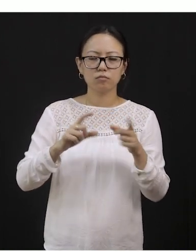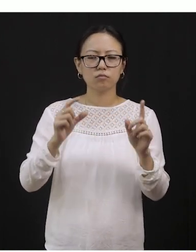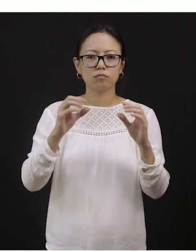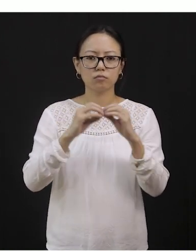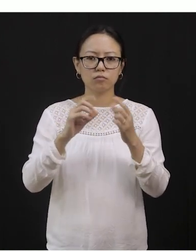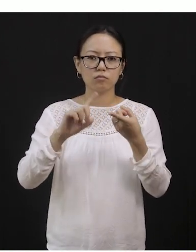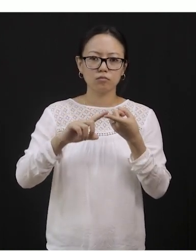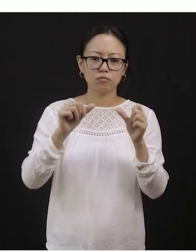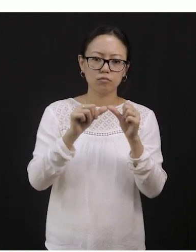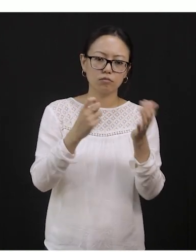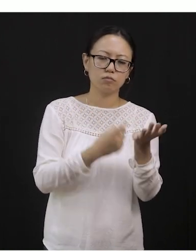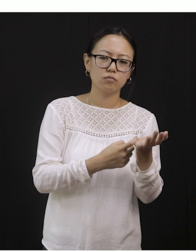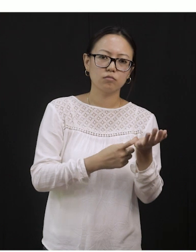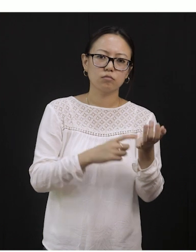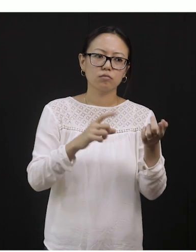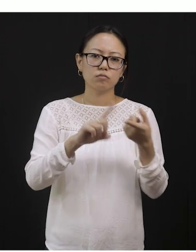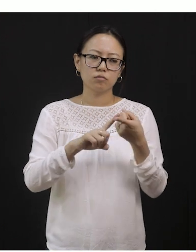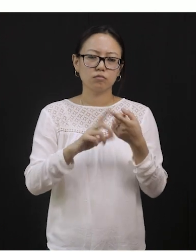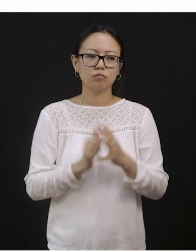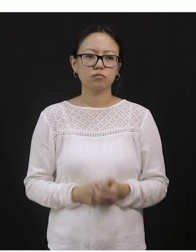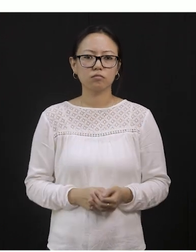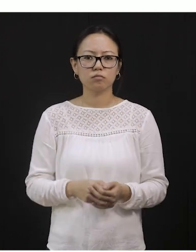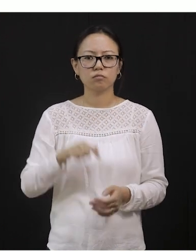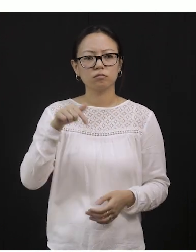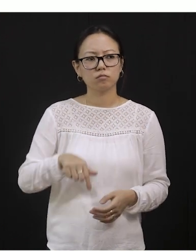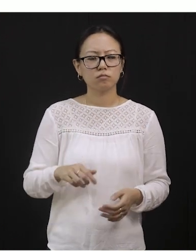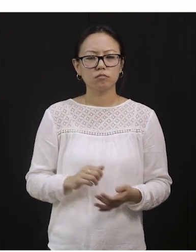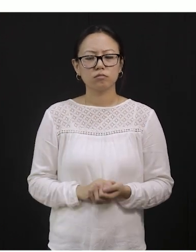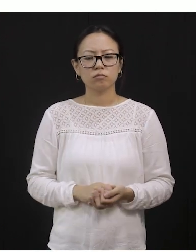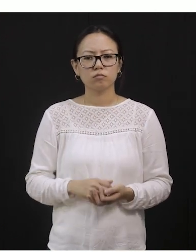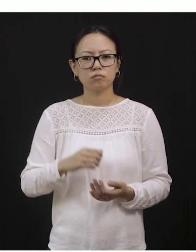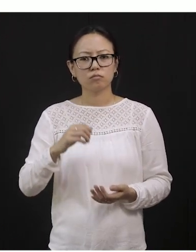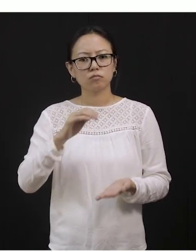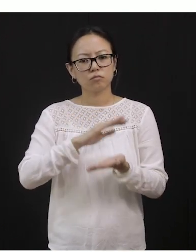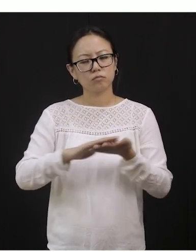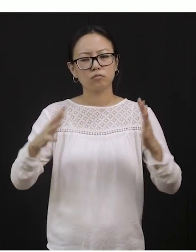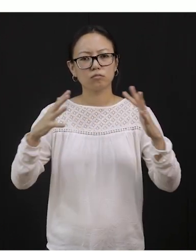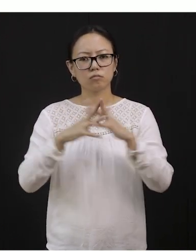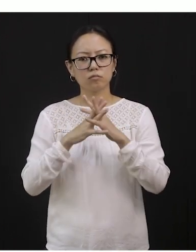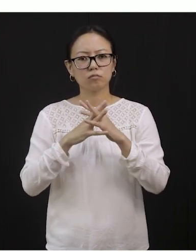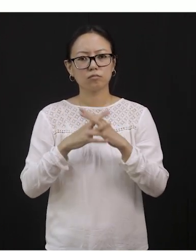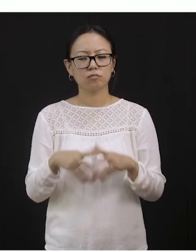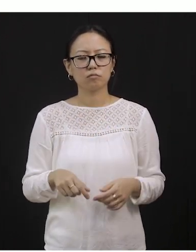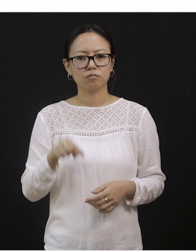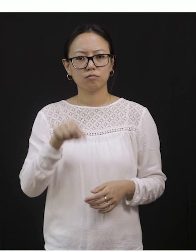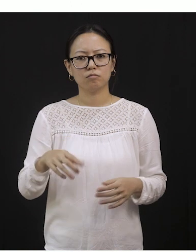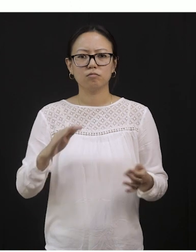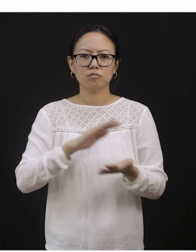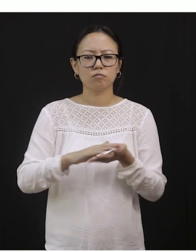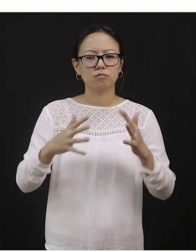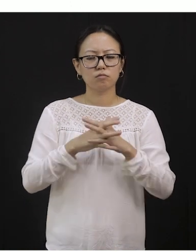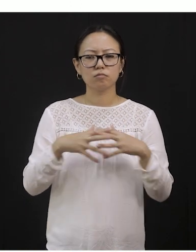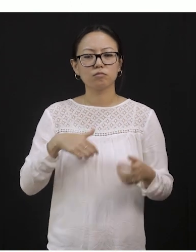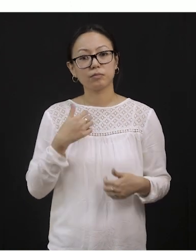and this homework is again very interesting because you are going to draw. Okay, so you have to draw any 5